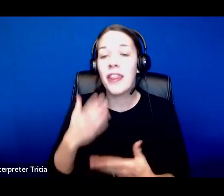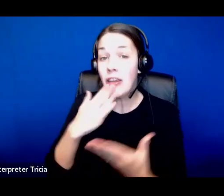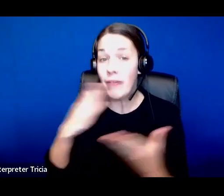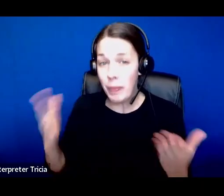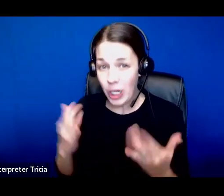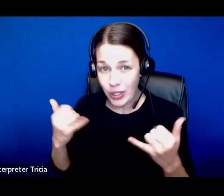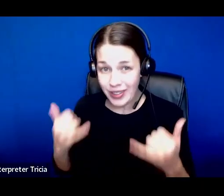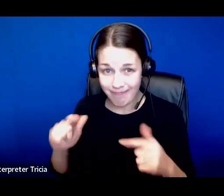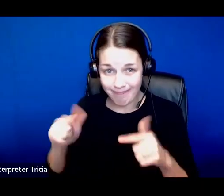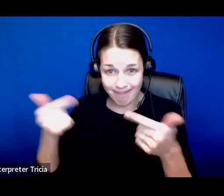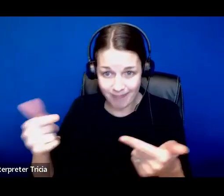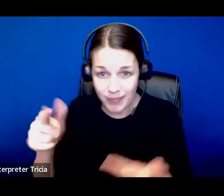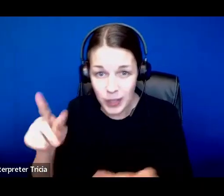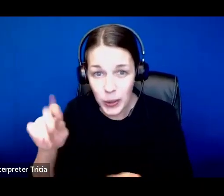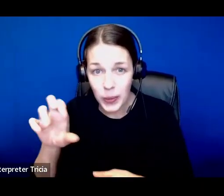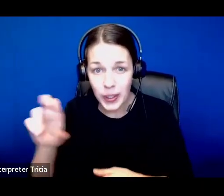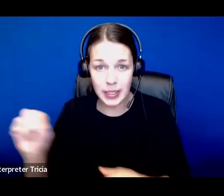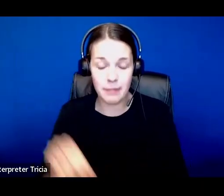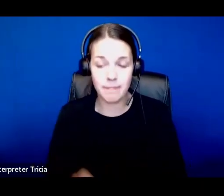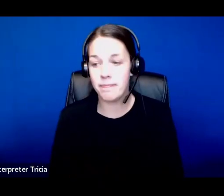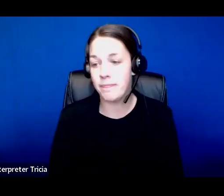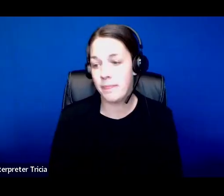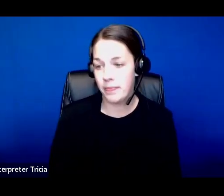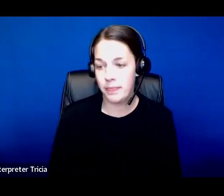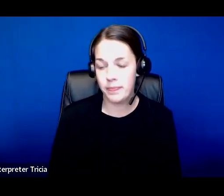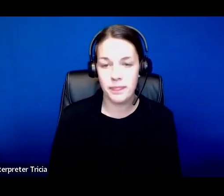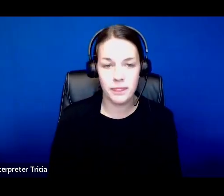going to turn things over to you.